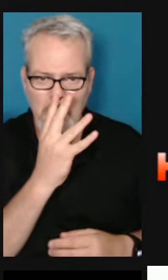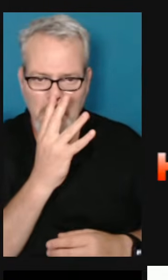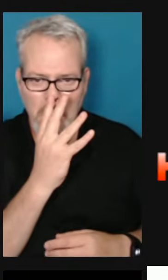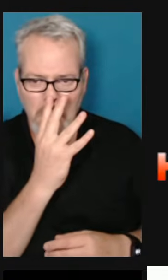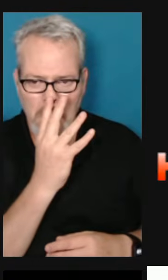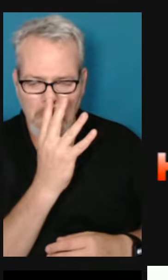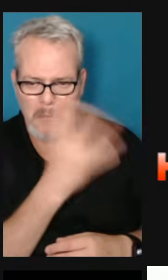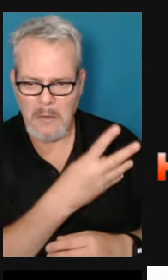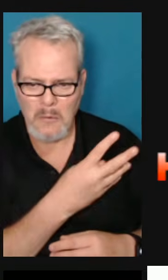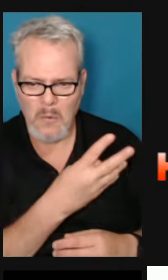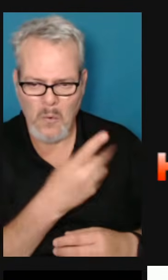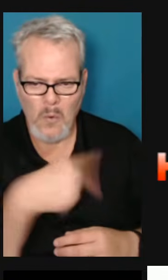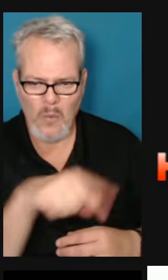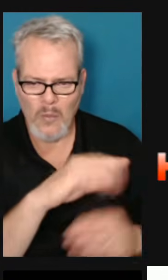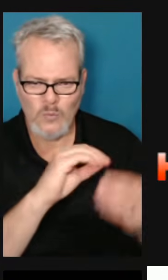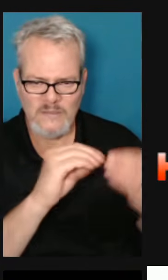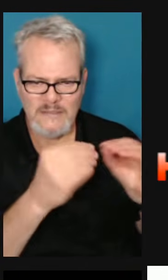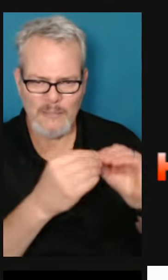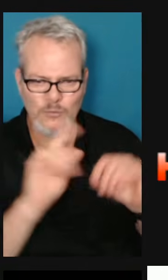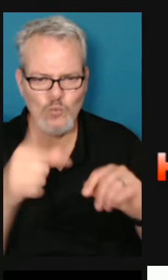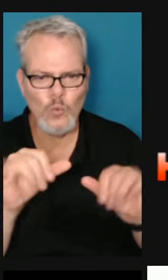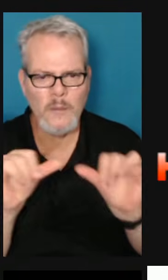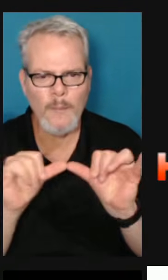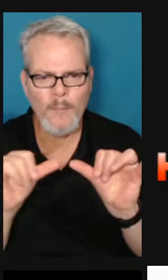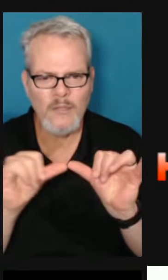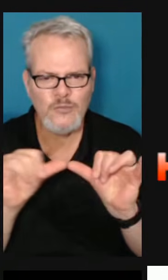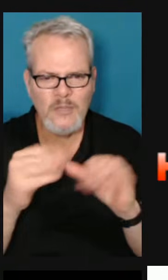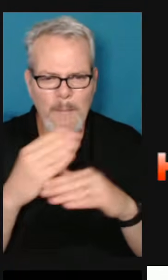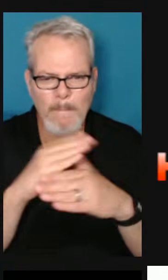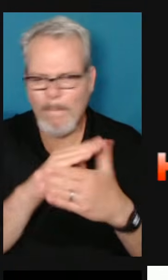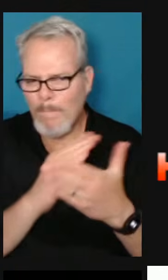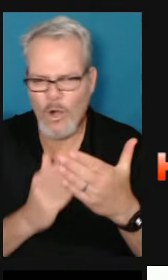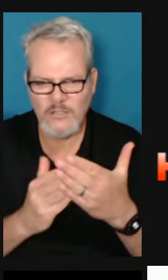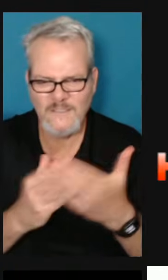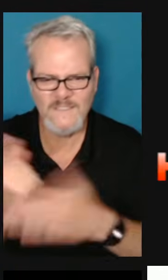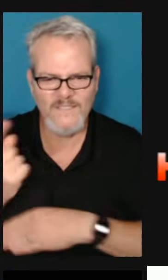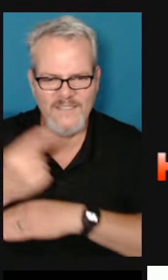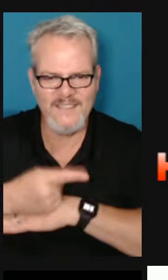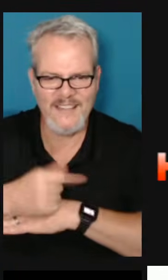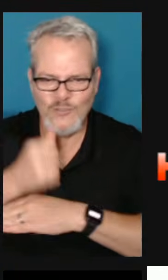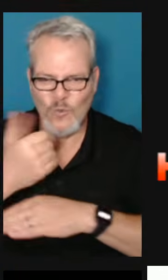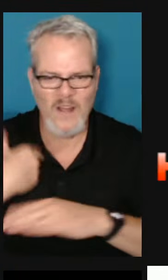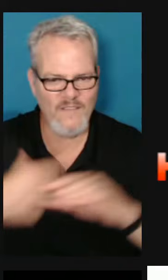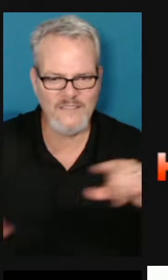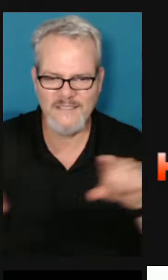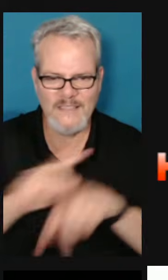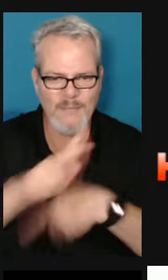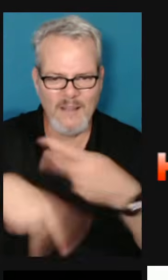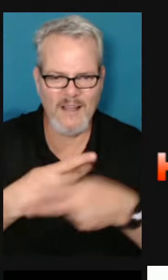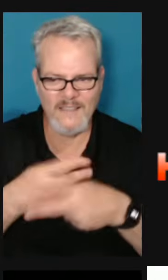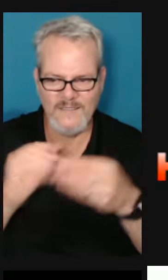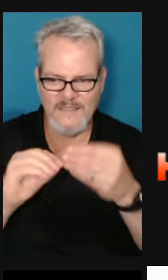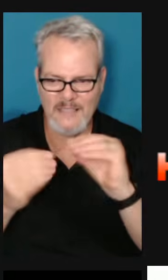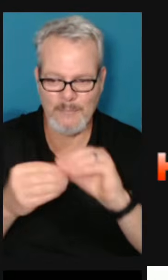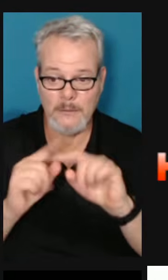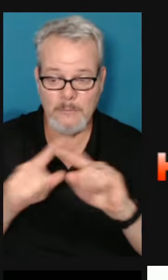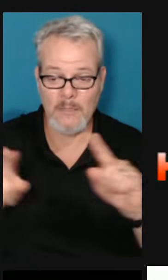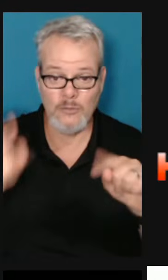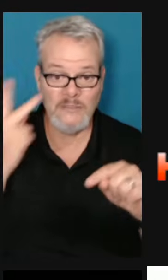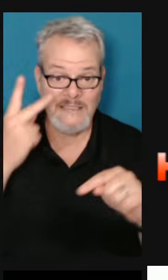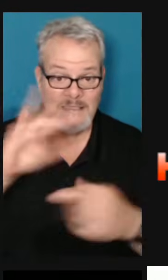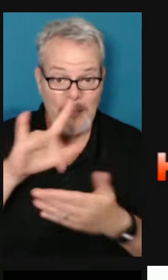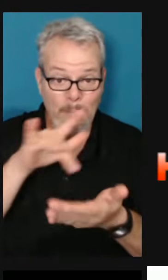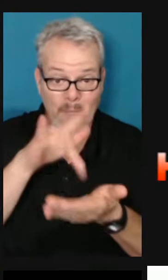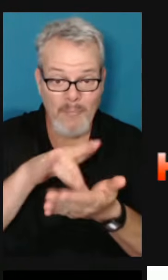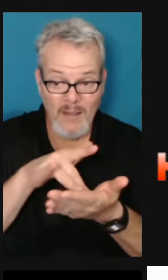because they're only measuring parts of half a day each, right? So they're not going to have the same total. But these middle 6 here,